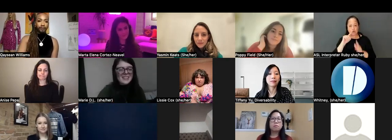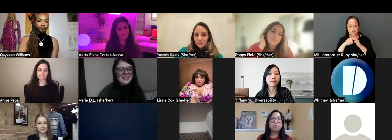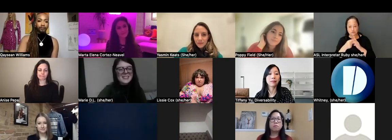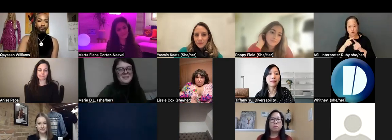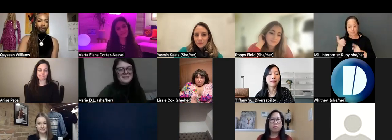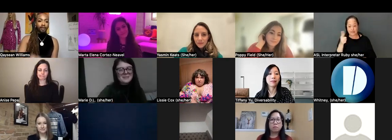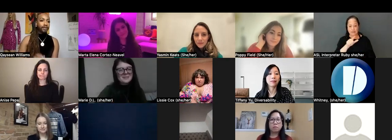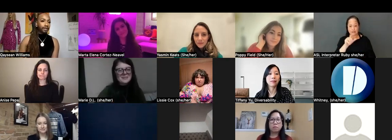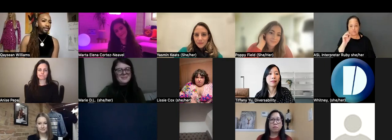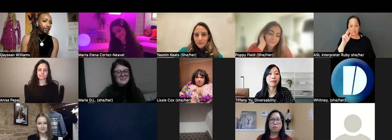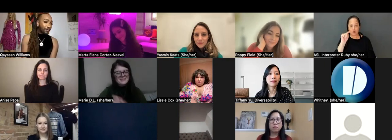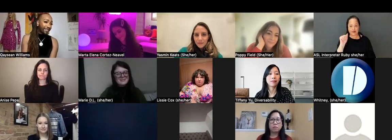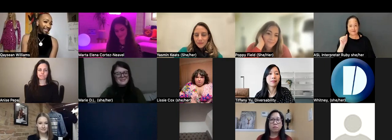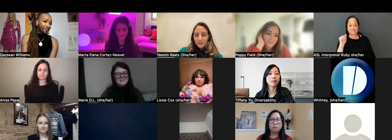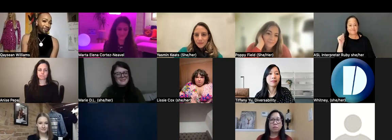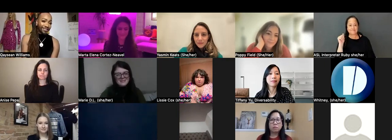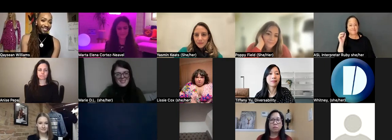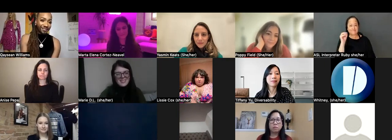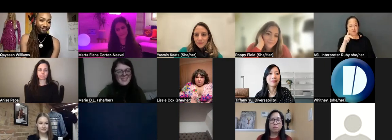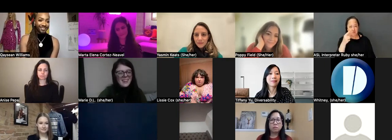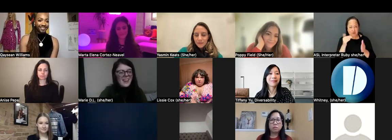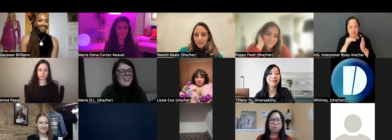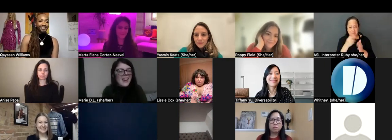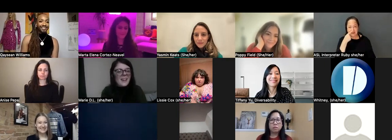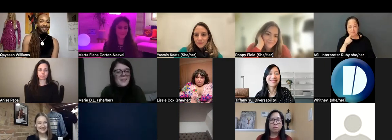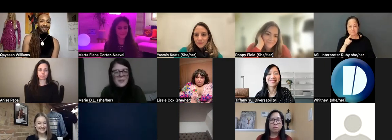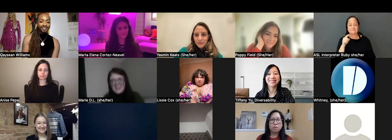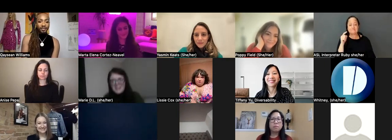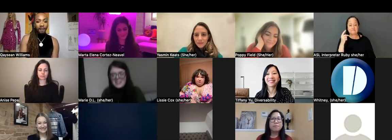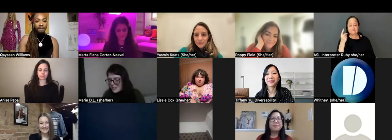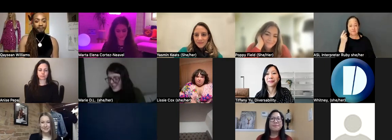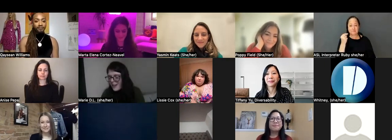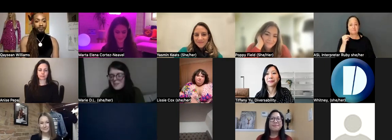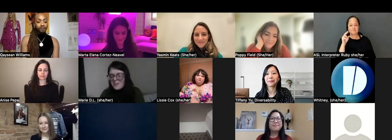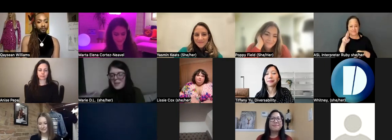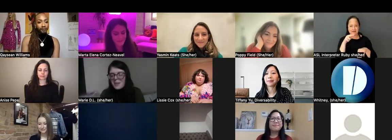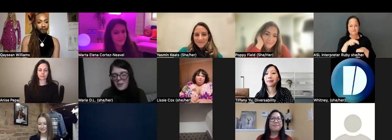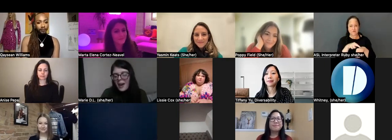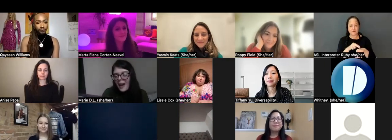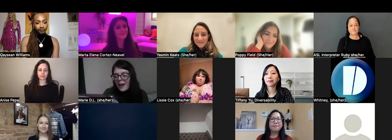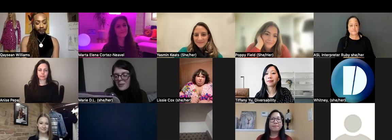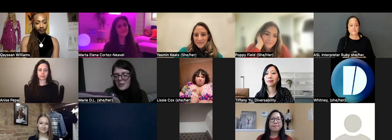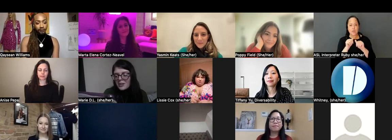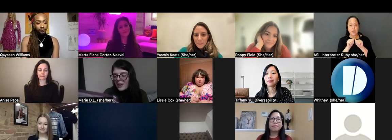Quayshawn. Yes, can you repeat that one more time? Yeah, of course. So how do